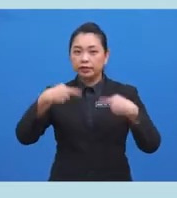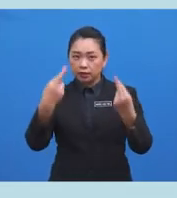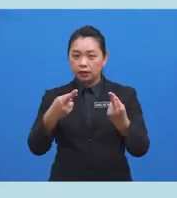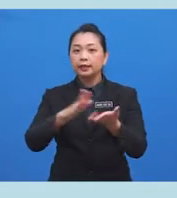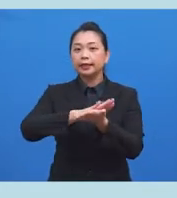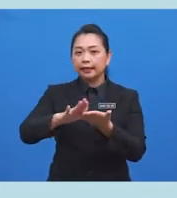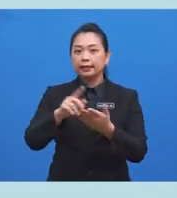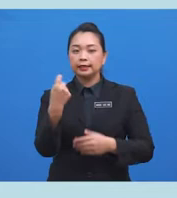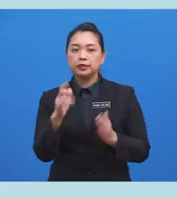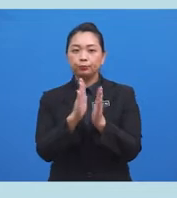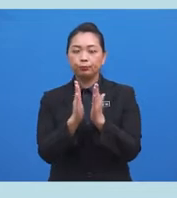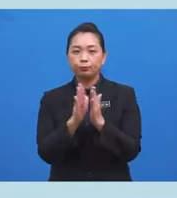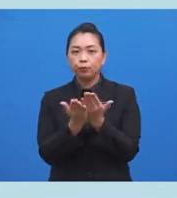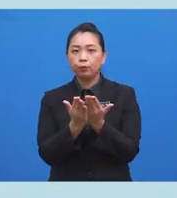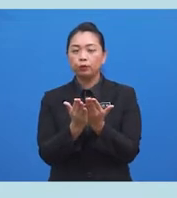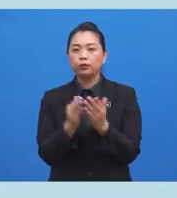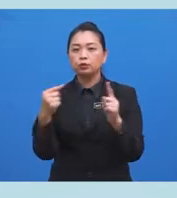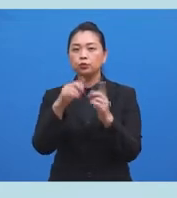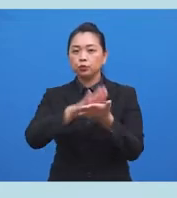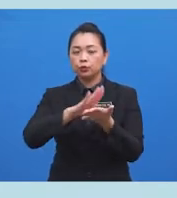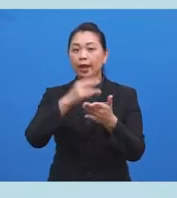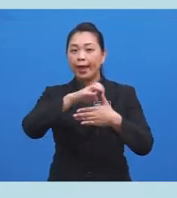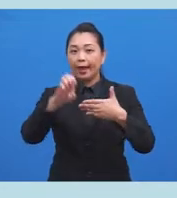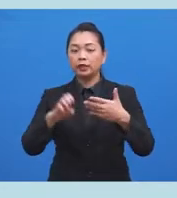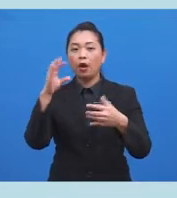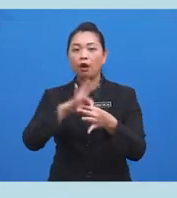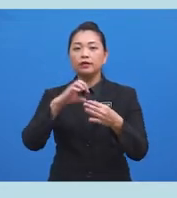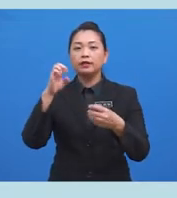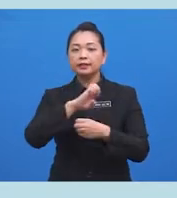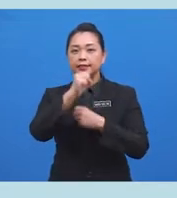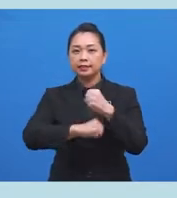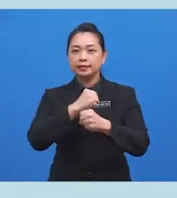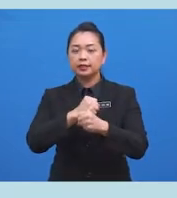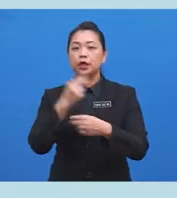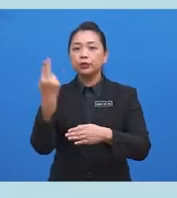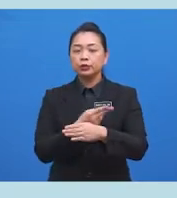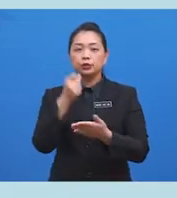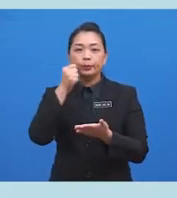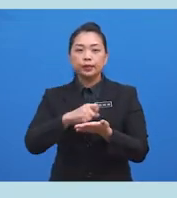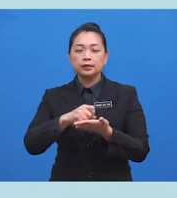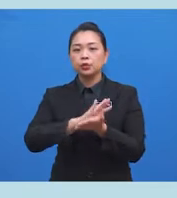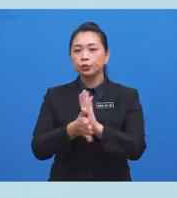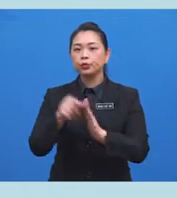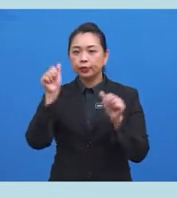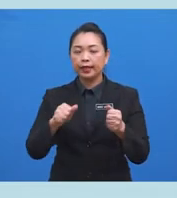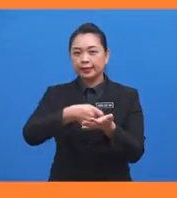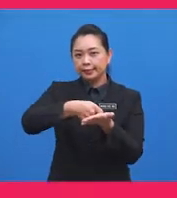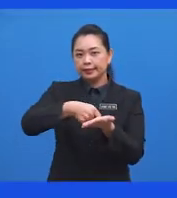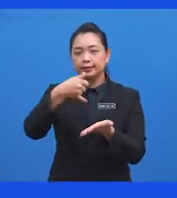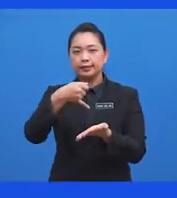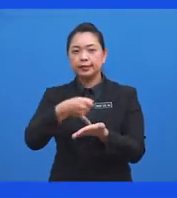textbooks back to your school at the end of the year. Thus, use a pencil so that you can erase